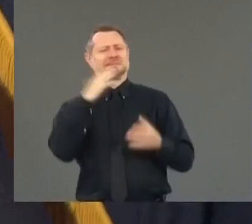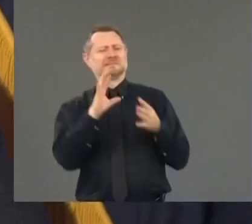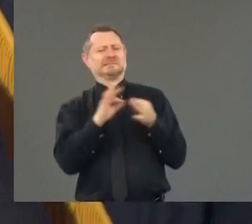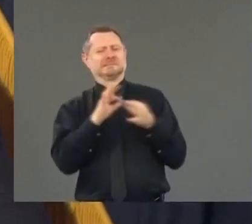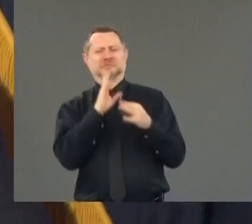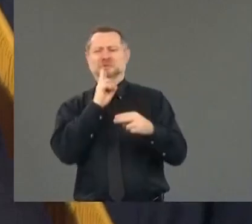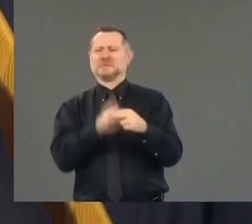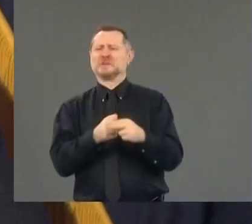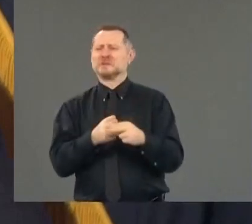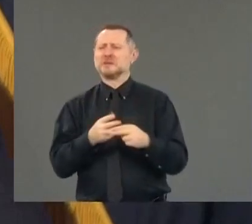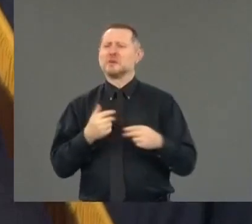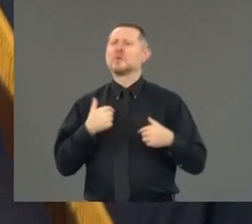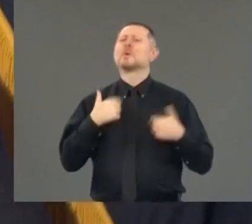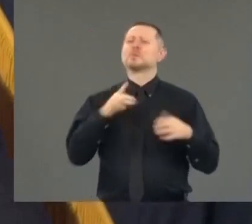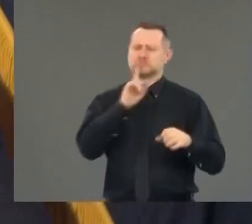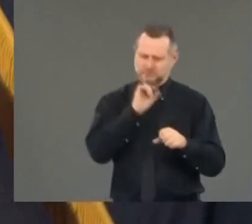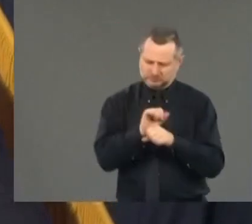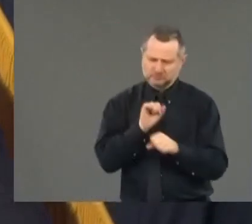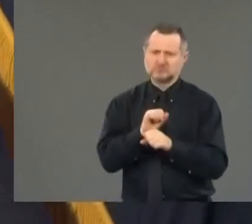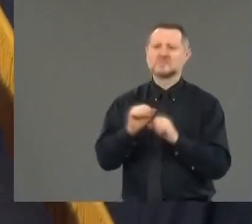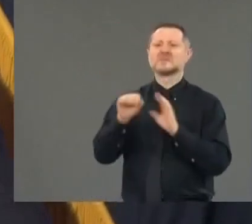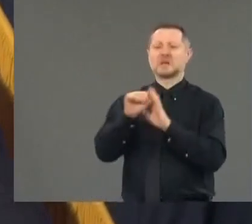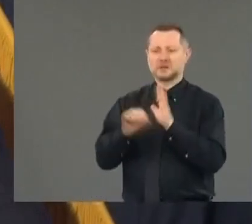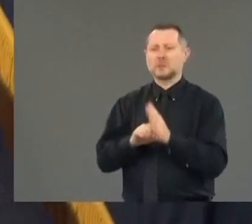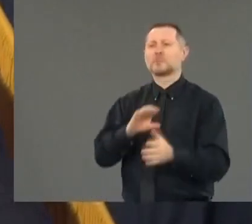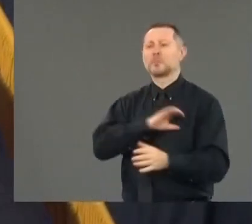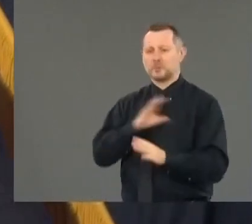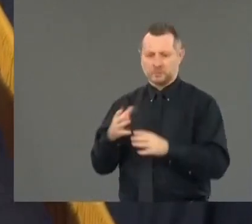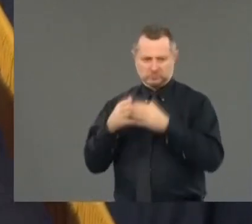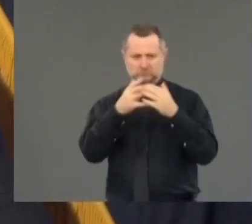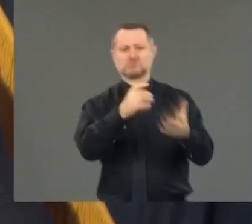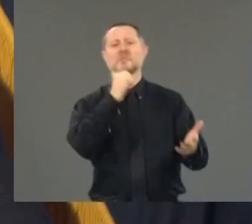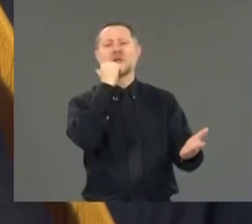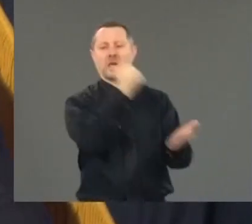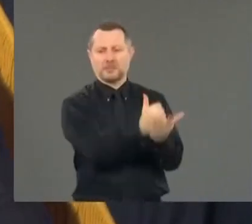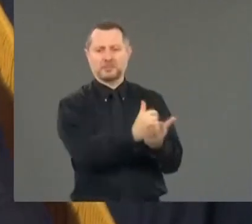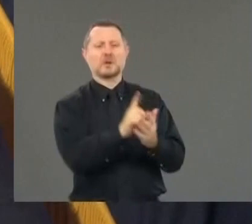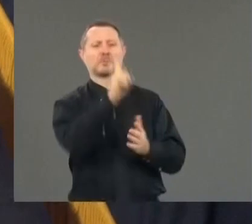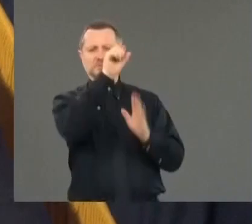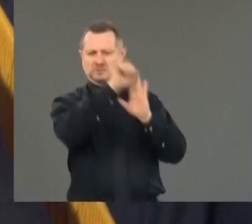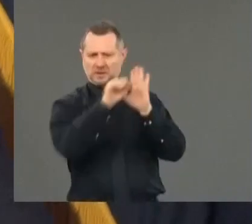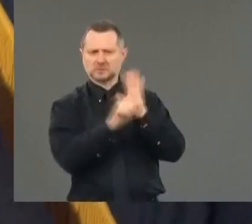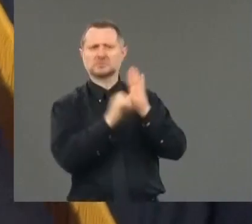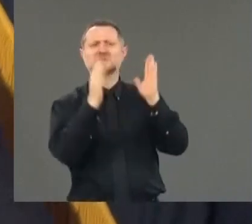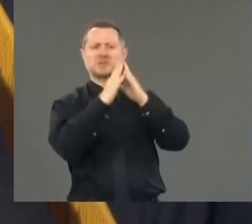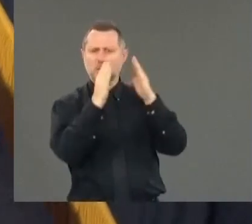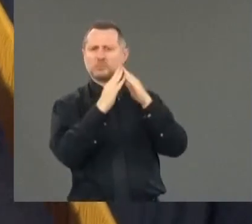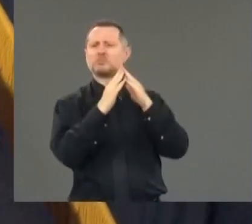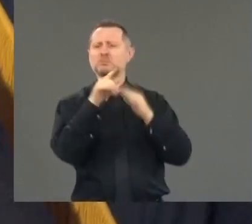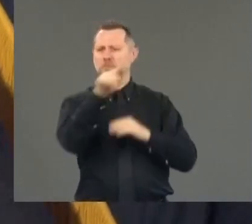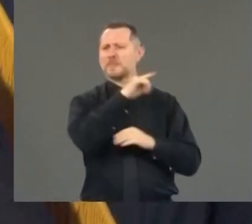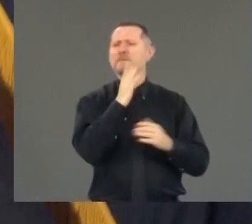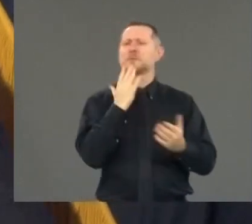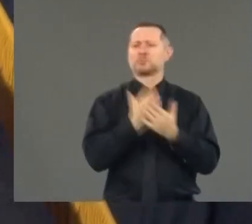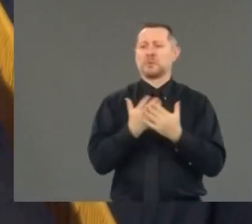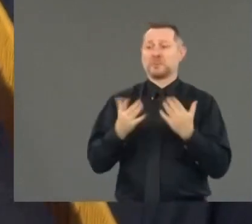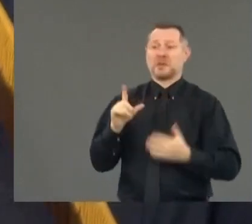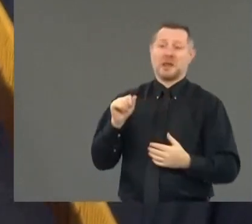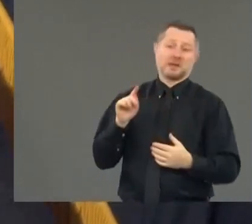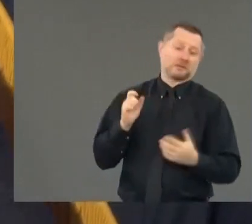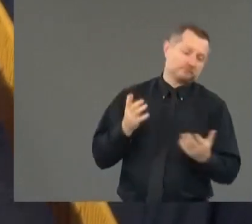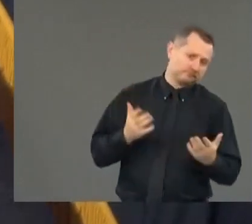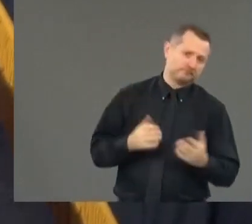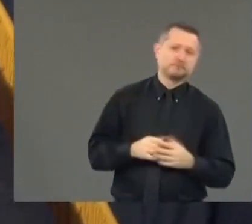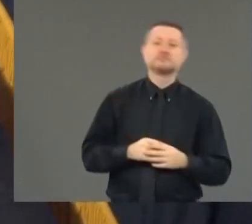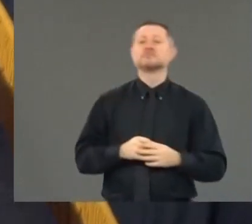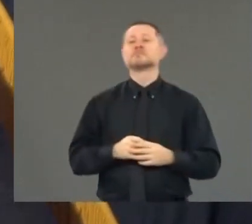had state police helping on all of the upstate. You may have come in late.